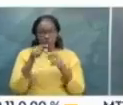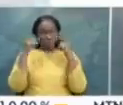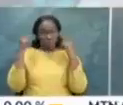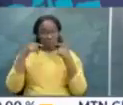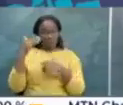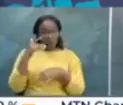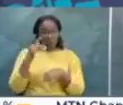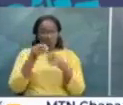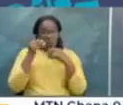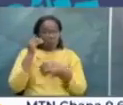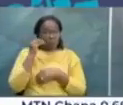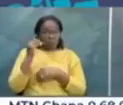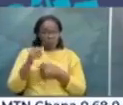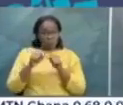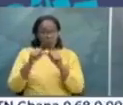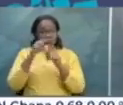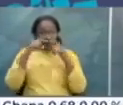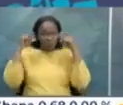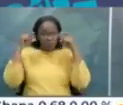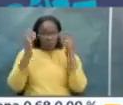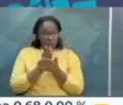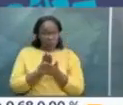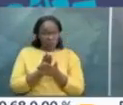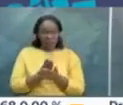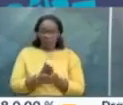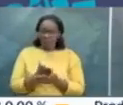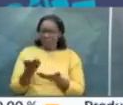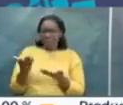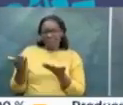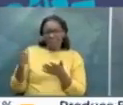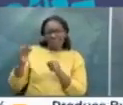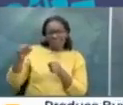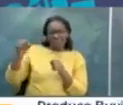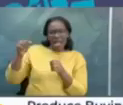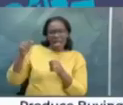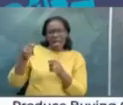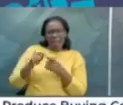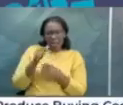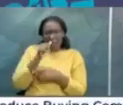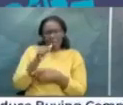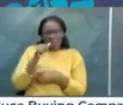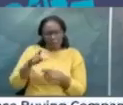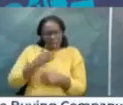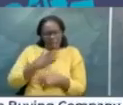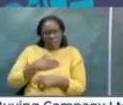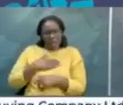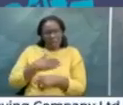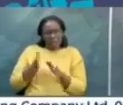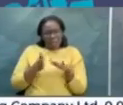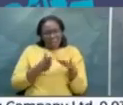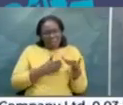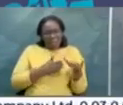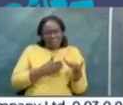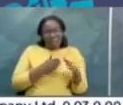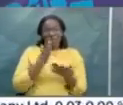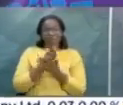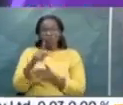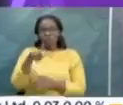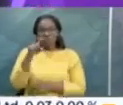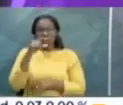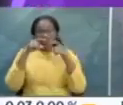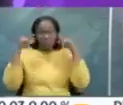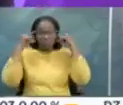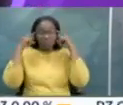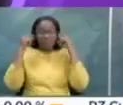house? Well, technically speaking, let's keep that off. It's not the time for that. Yeah. But you need masks. Everybody